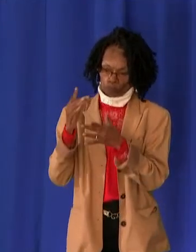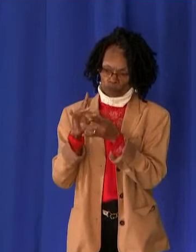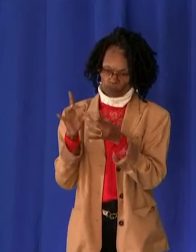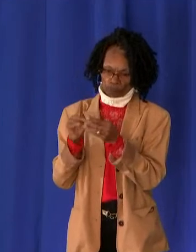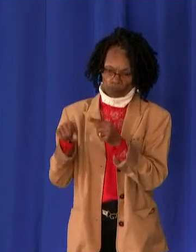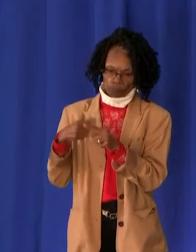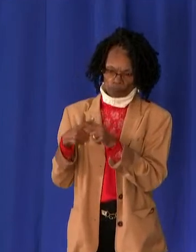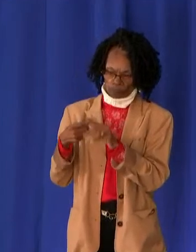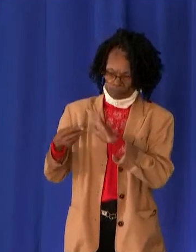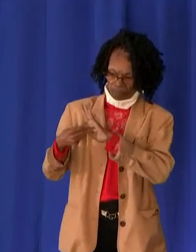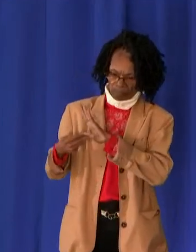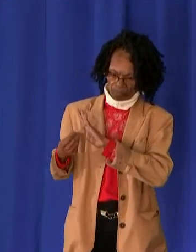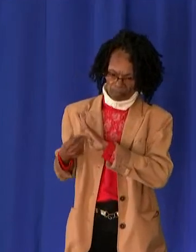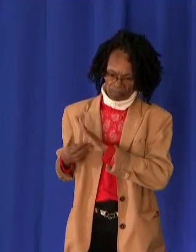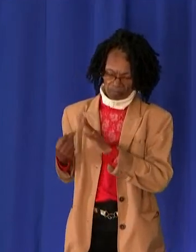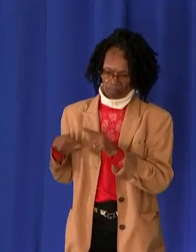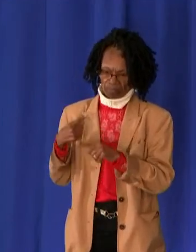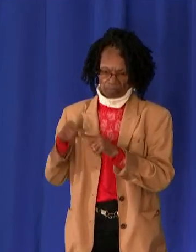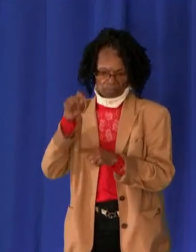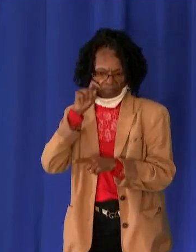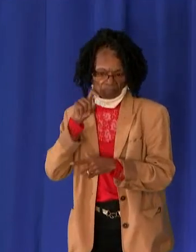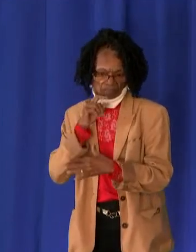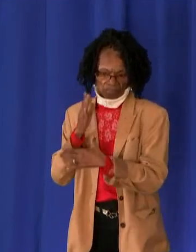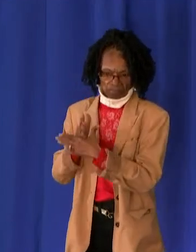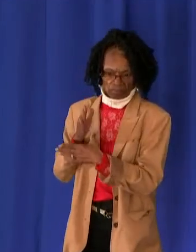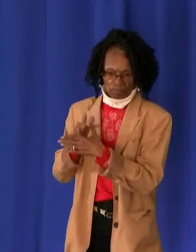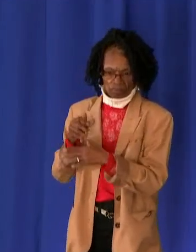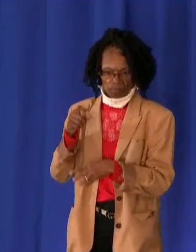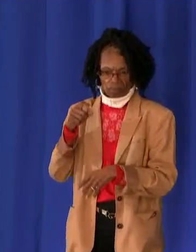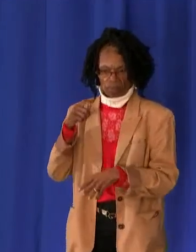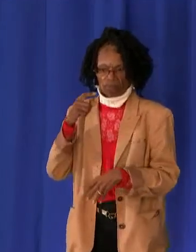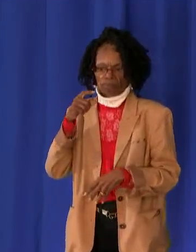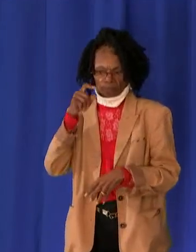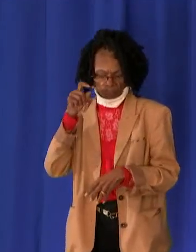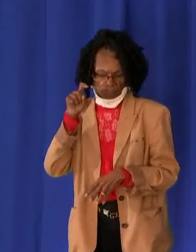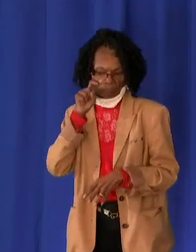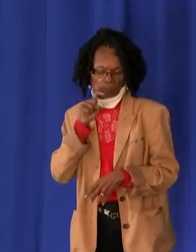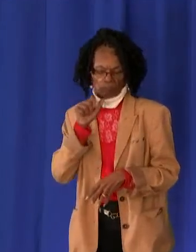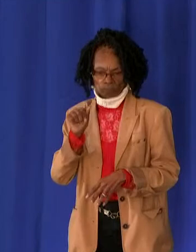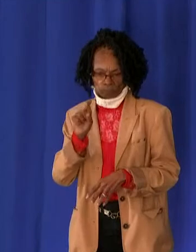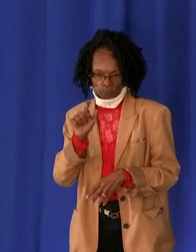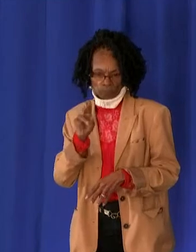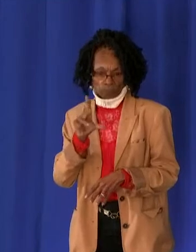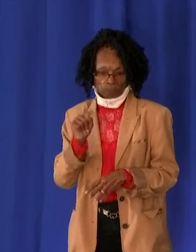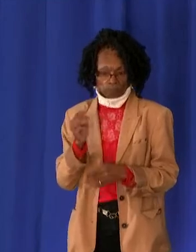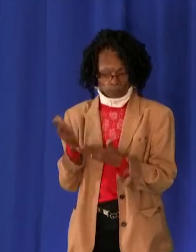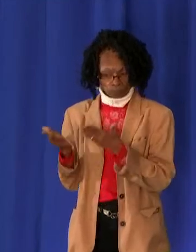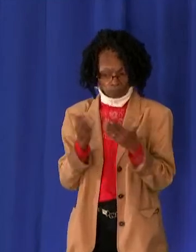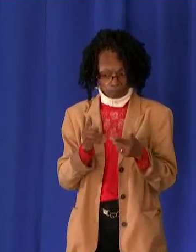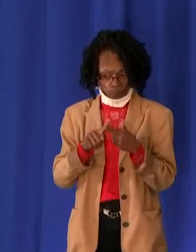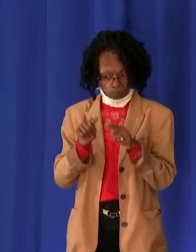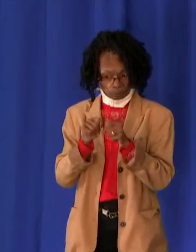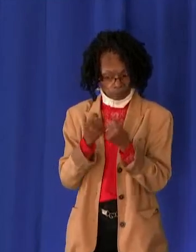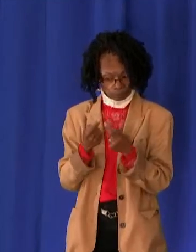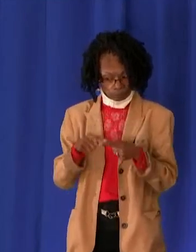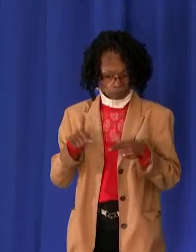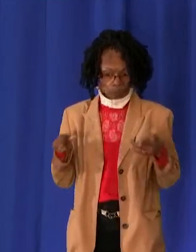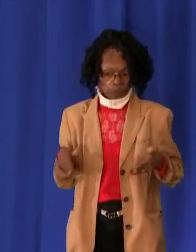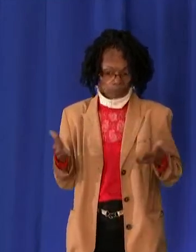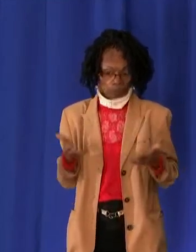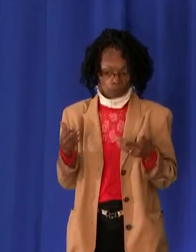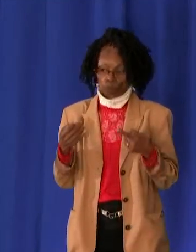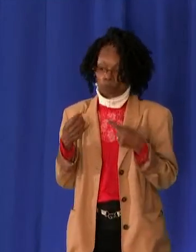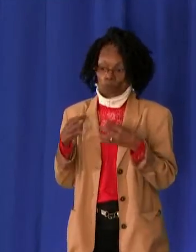surfacing, and they, as of today, appear not to be complying so far with congressional requests into the internal